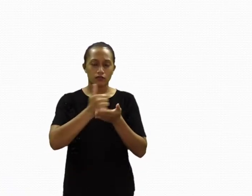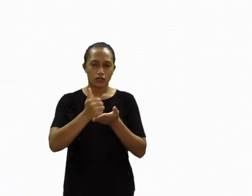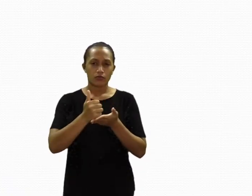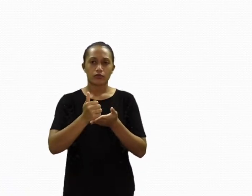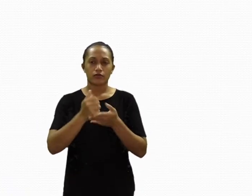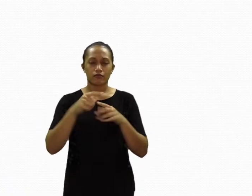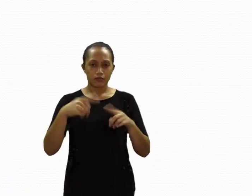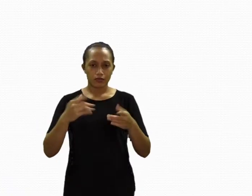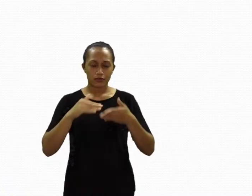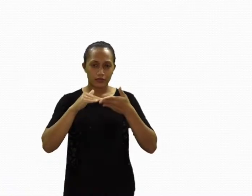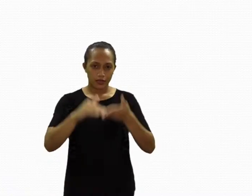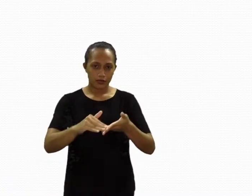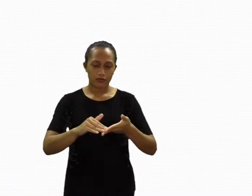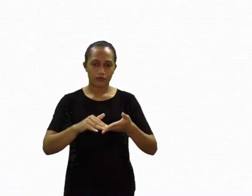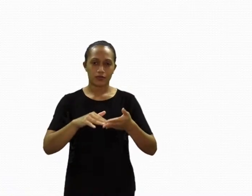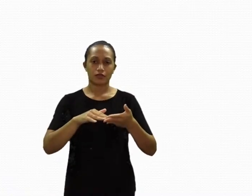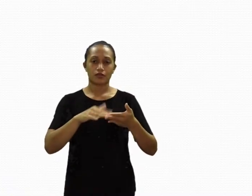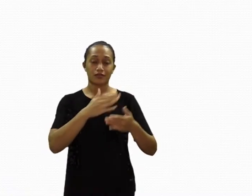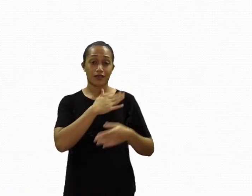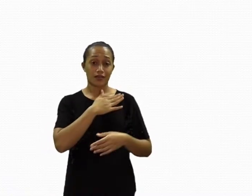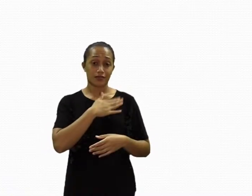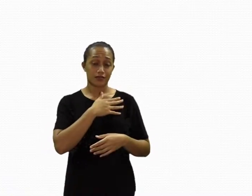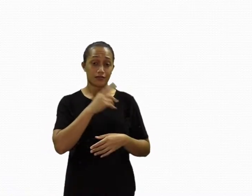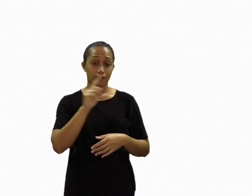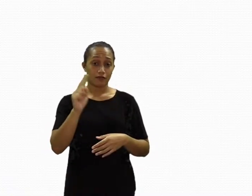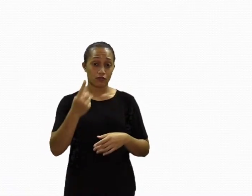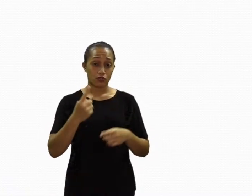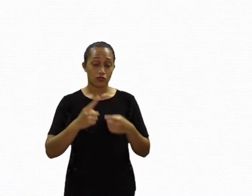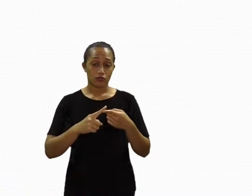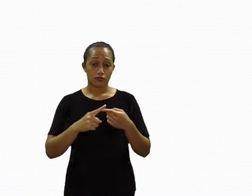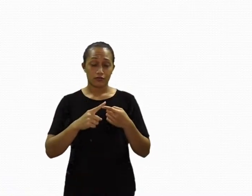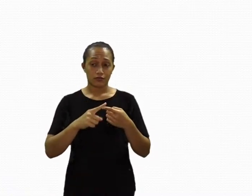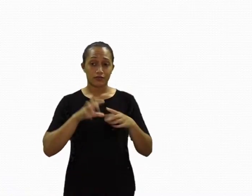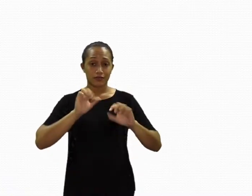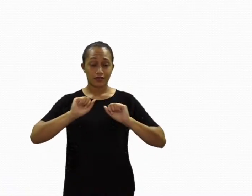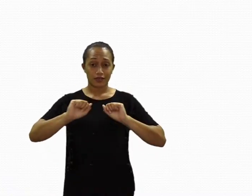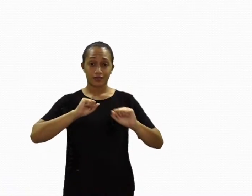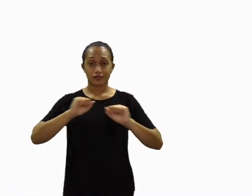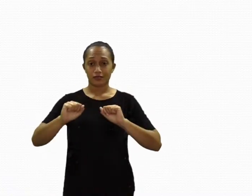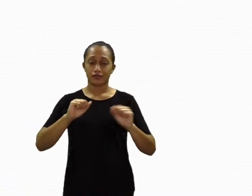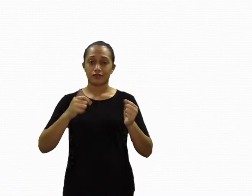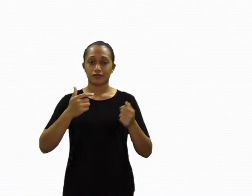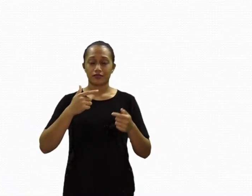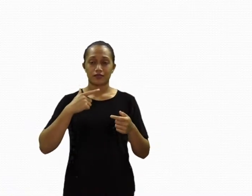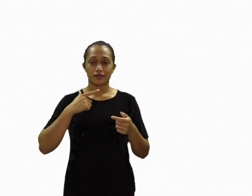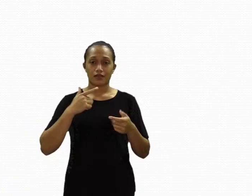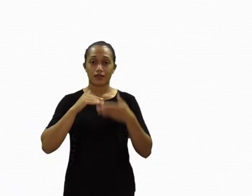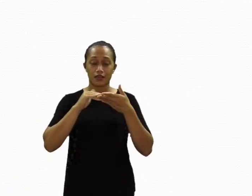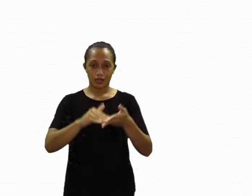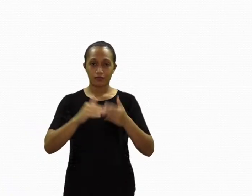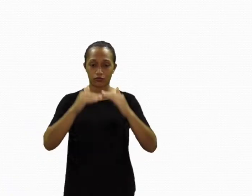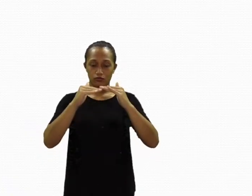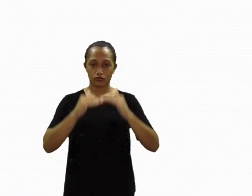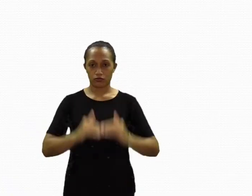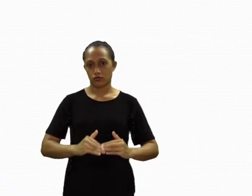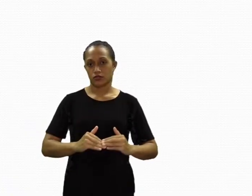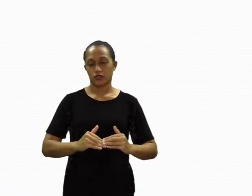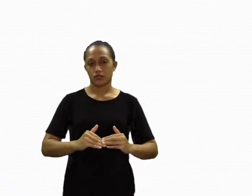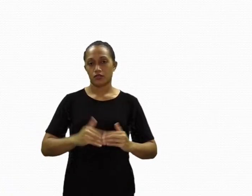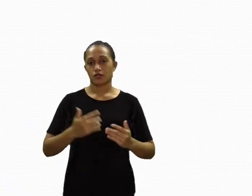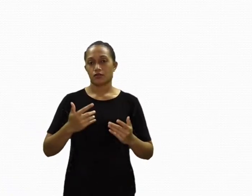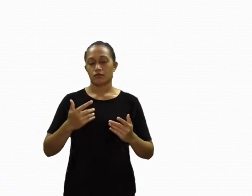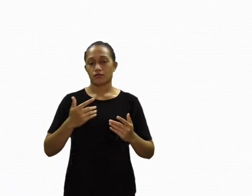benefits of exercise to the heart. But firstly, regular exercise helps increase stroke volume at rest.